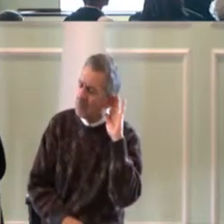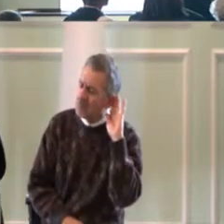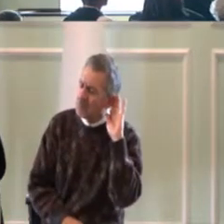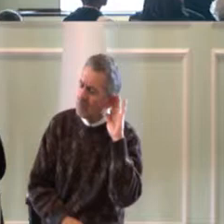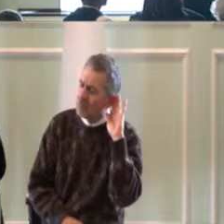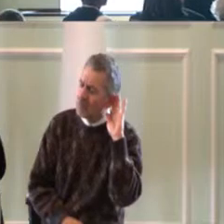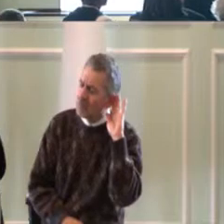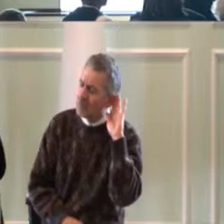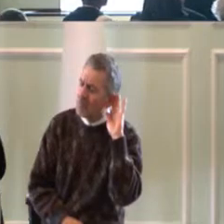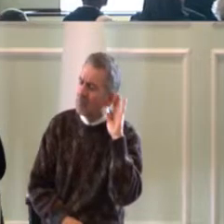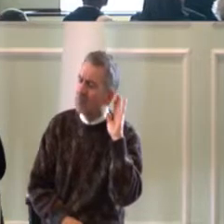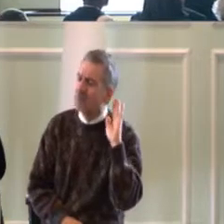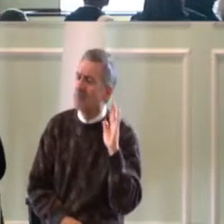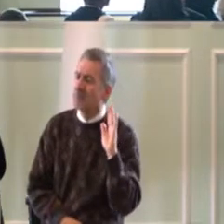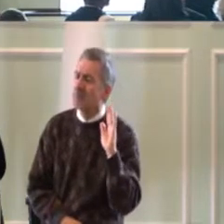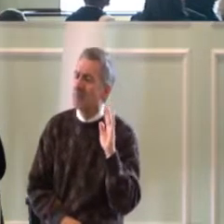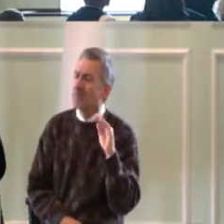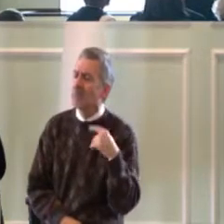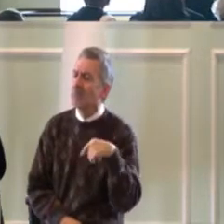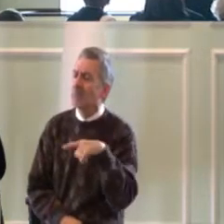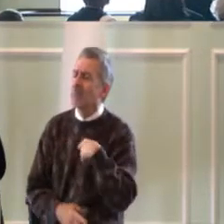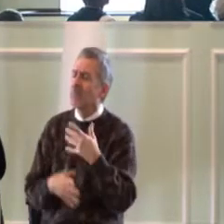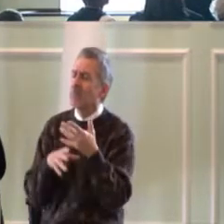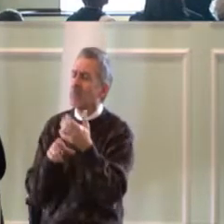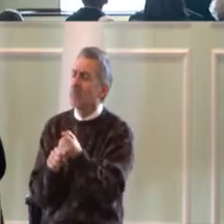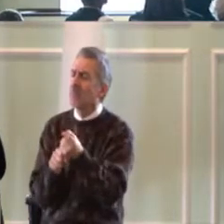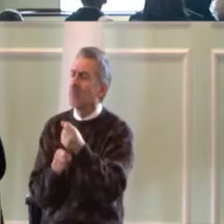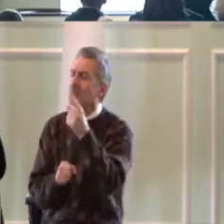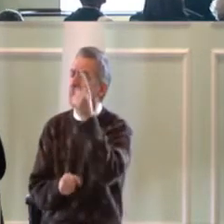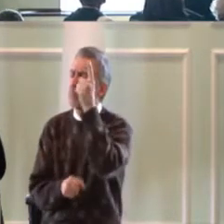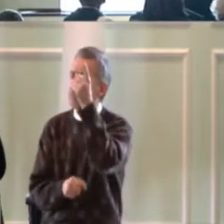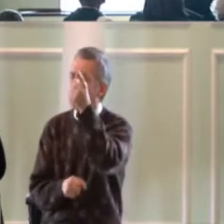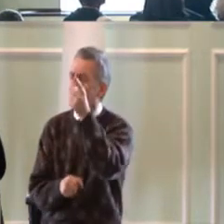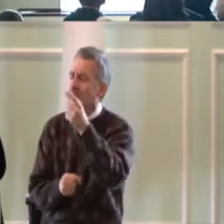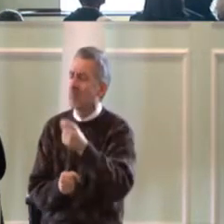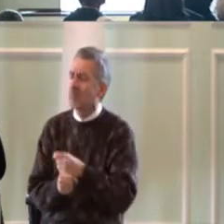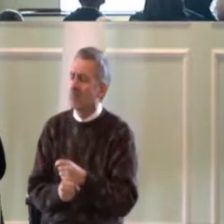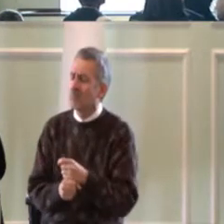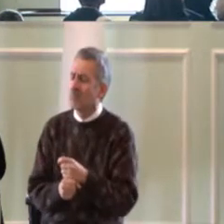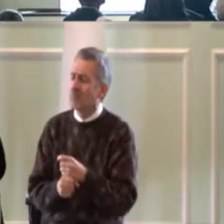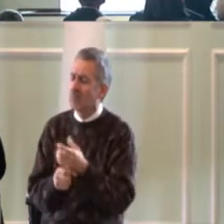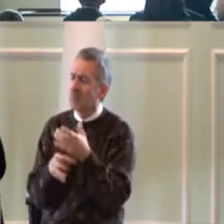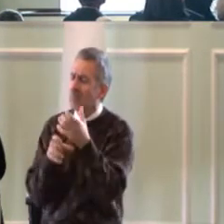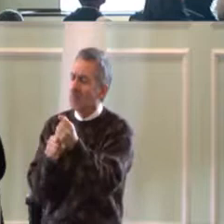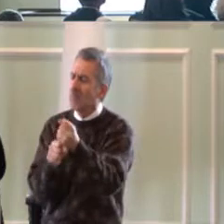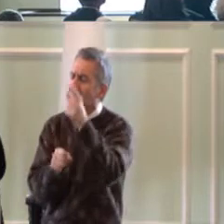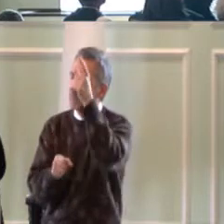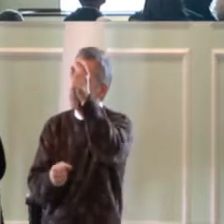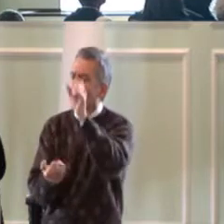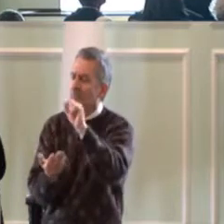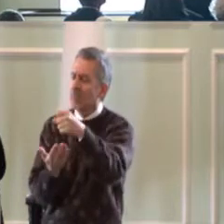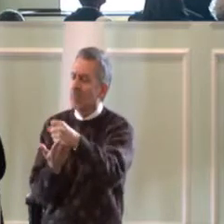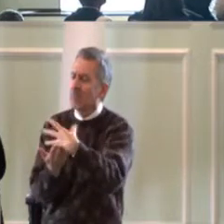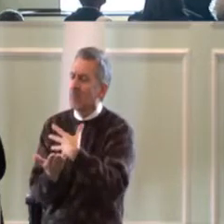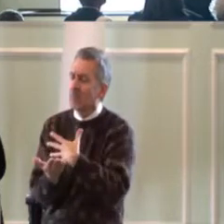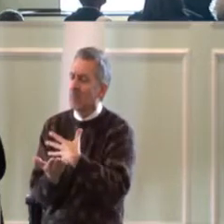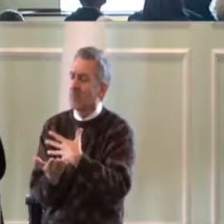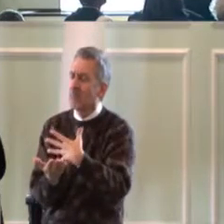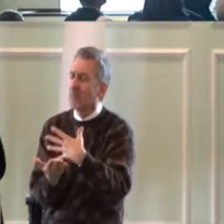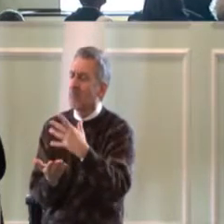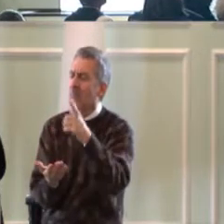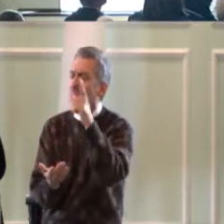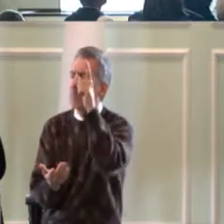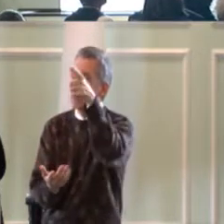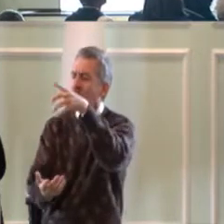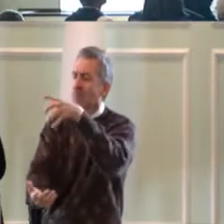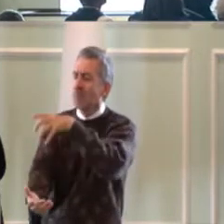But today, Lord, we want to trust in you. We want to trust in your grace and your power. We want to trust